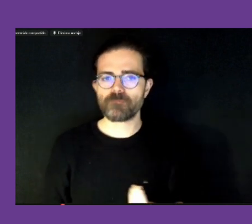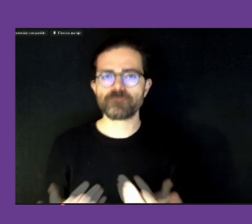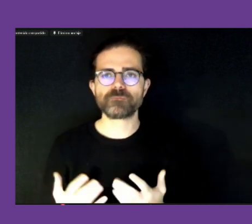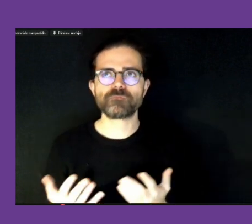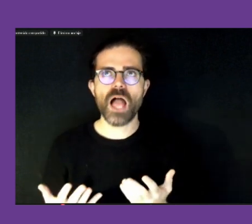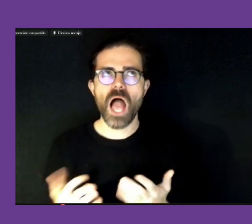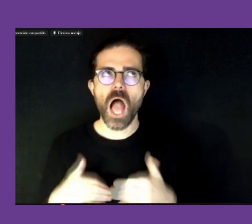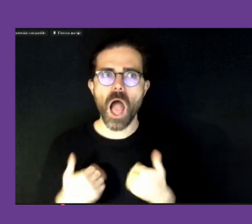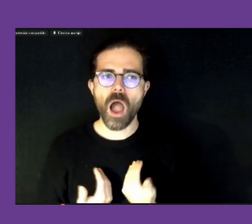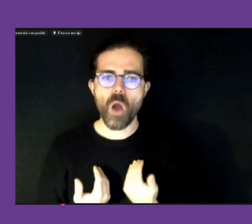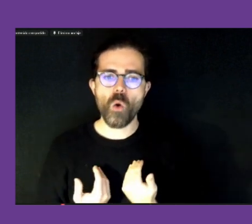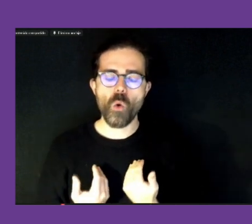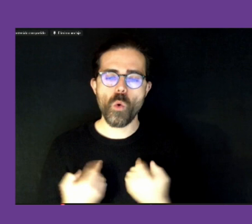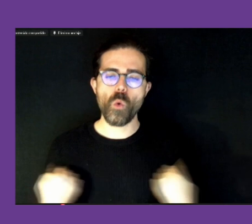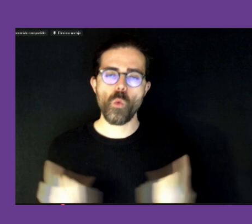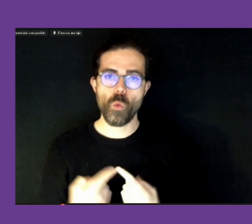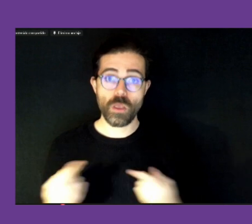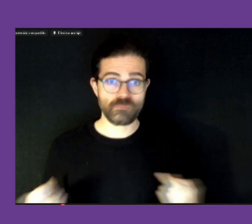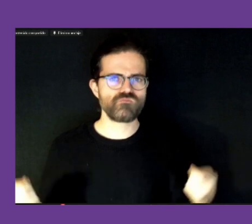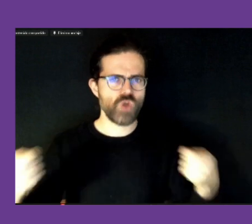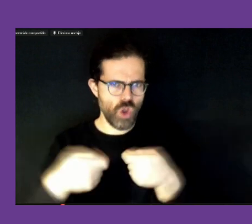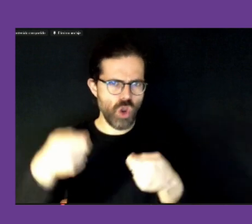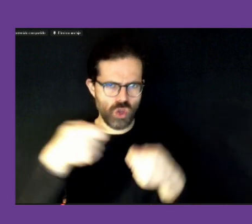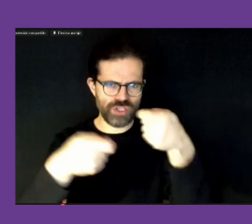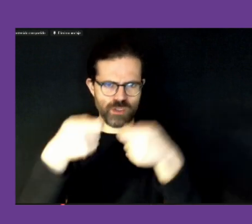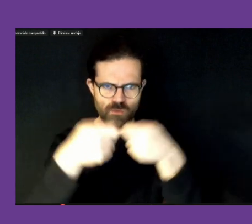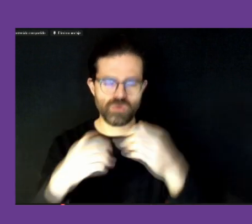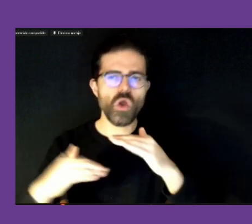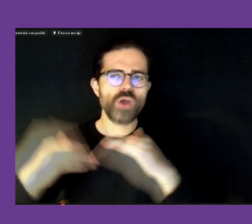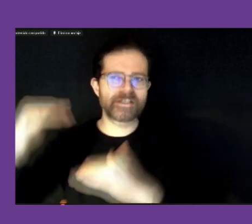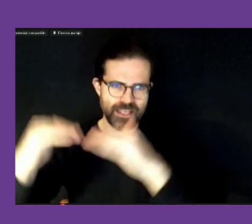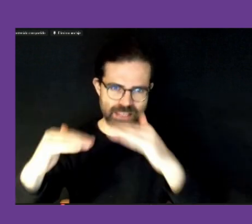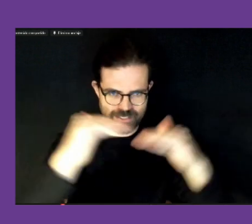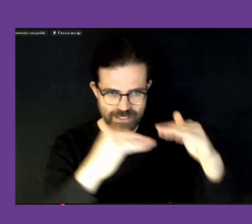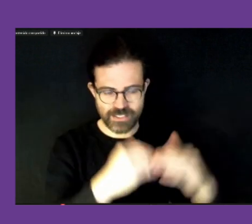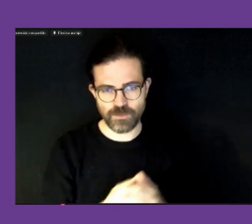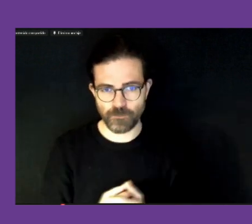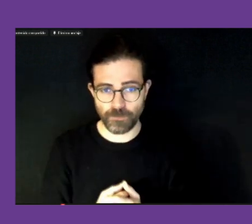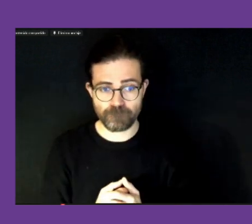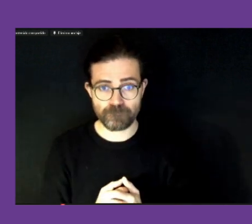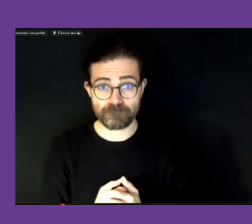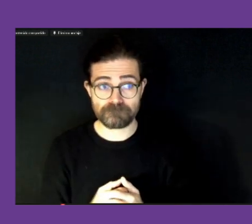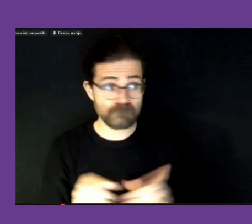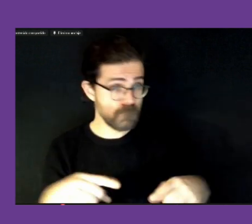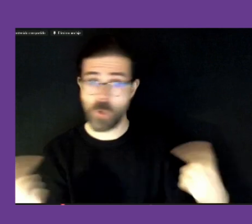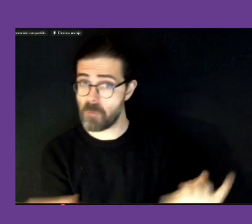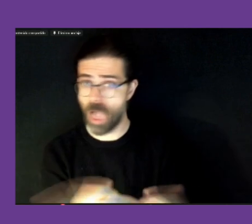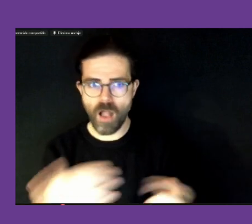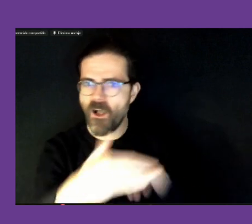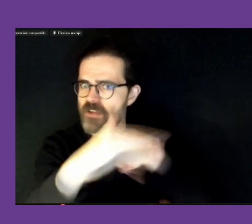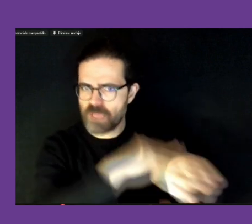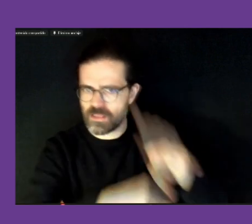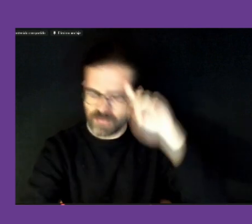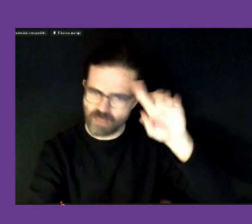standards related to accessibility, because everybody is in favor of accessibility. Nobody can say,